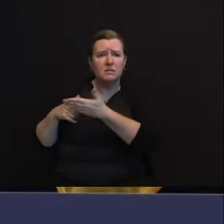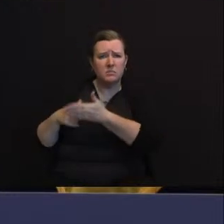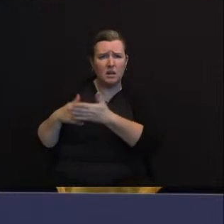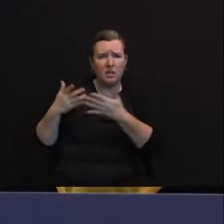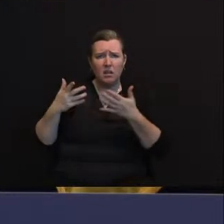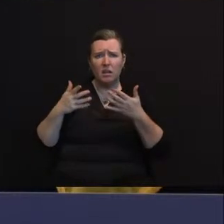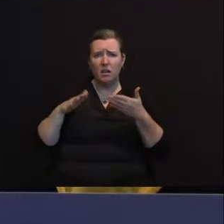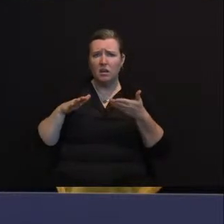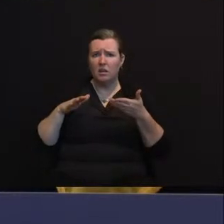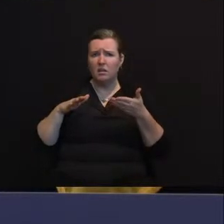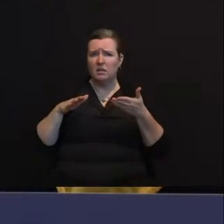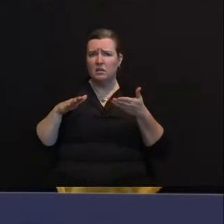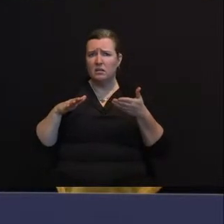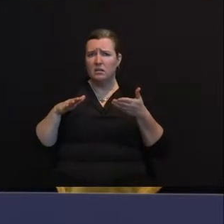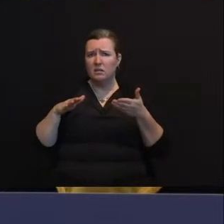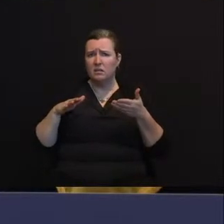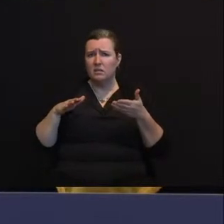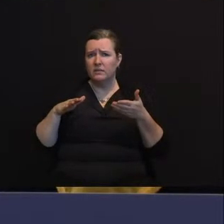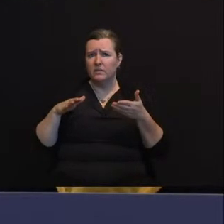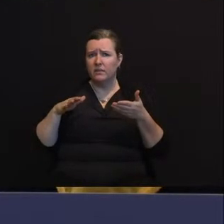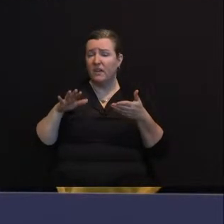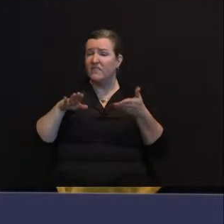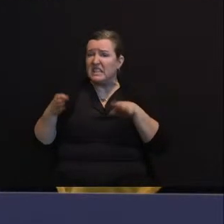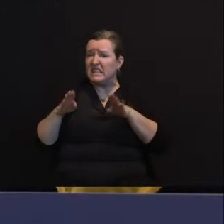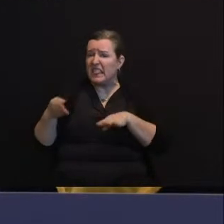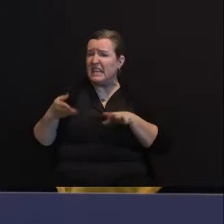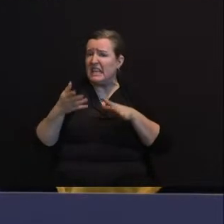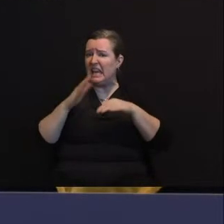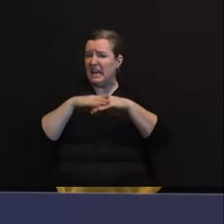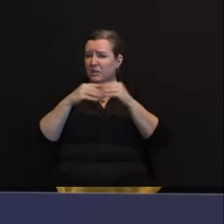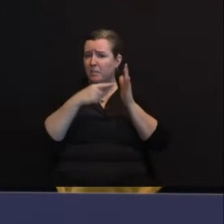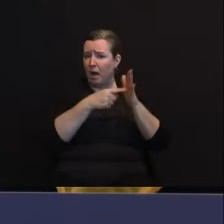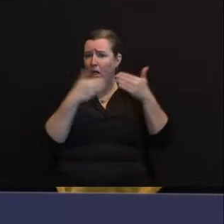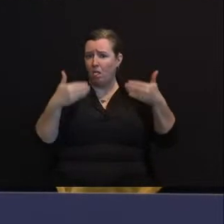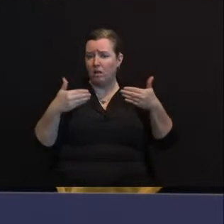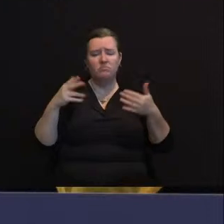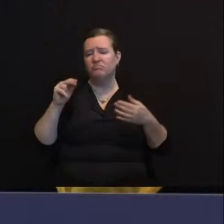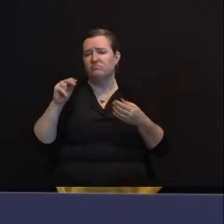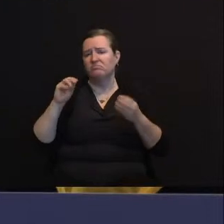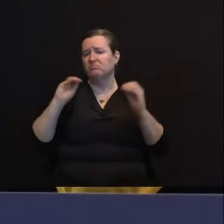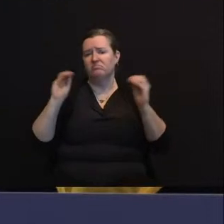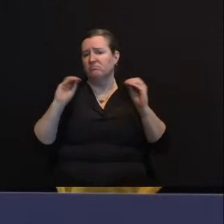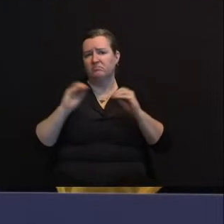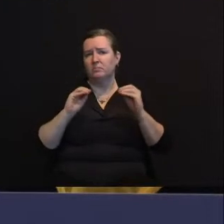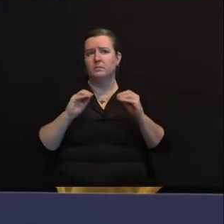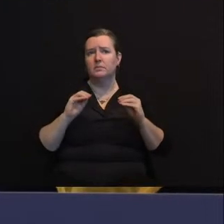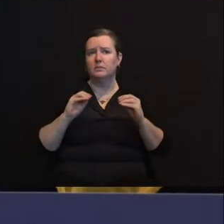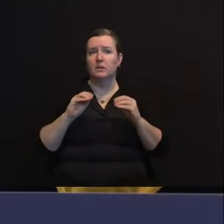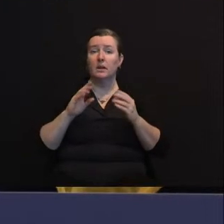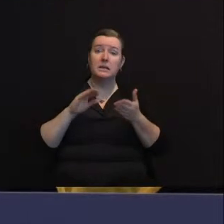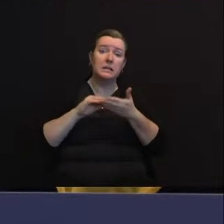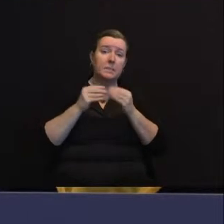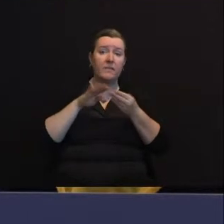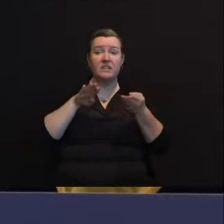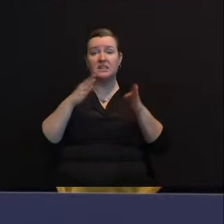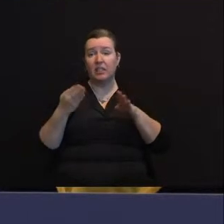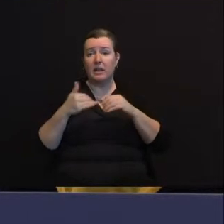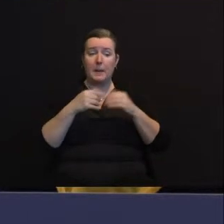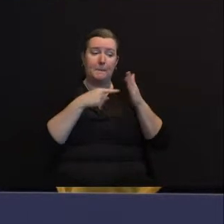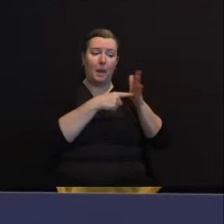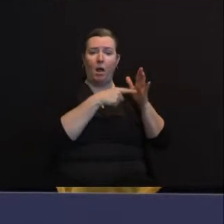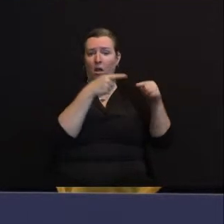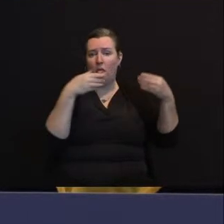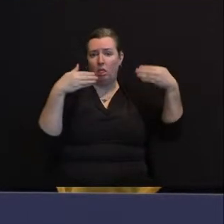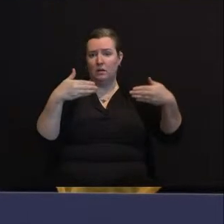not have fatalities in there. Not that we don't expect them, sadly, but they're not in there. And your other question, Dave, I'm sorry.